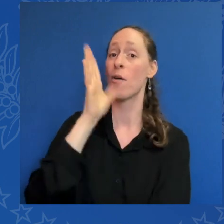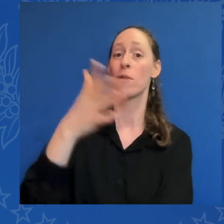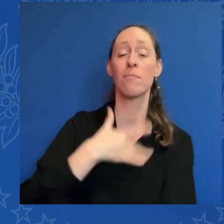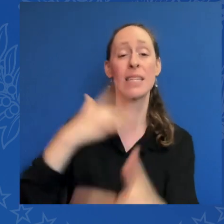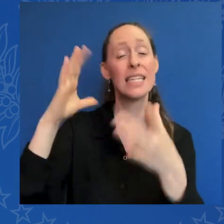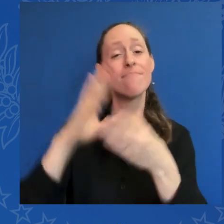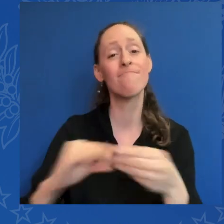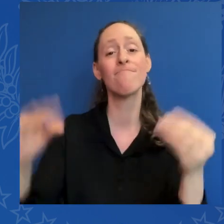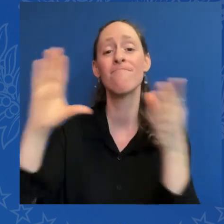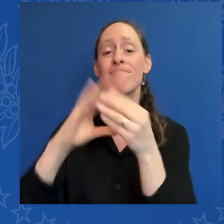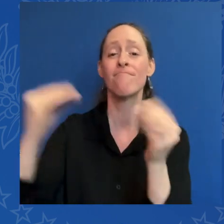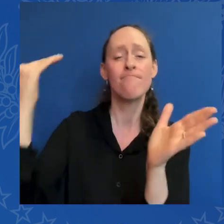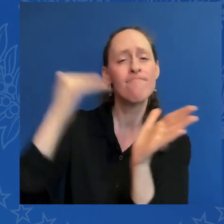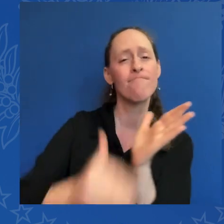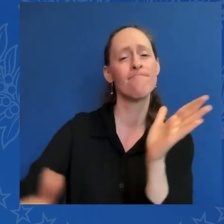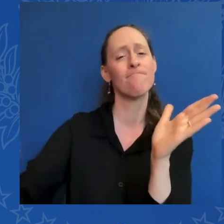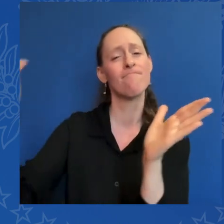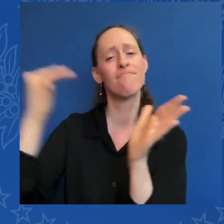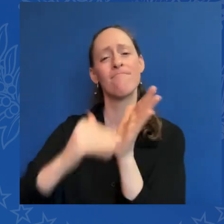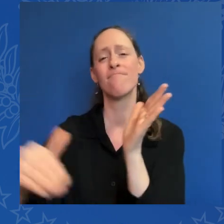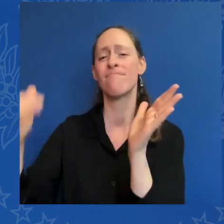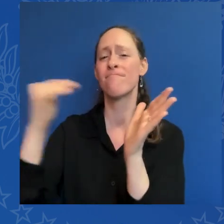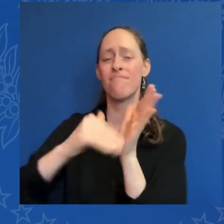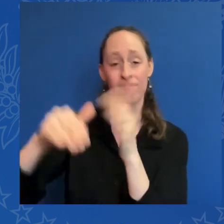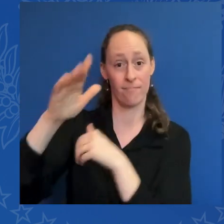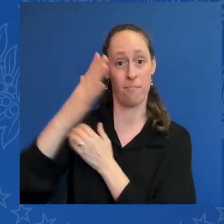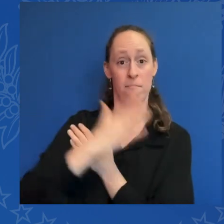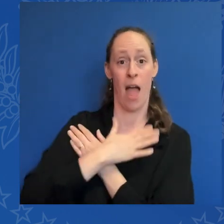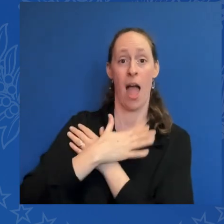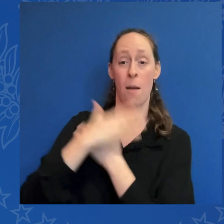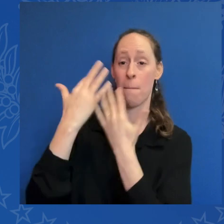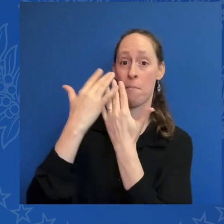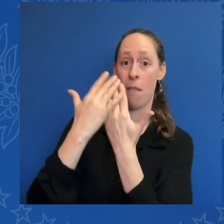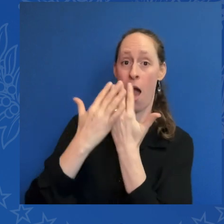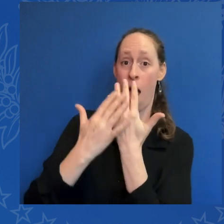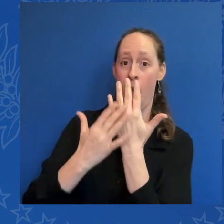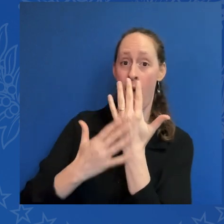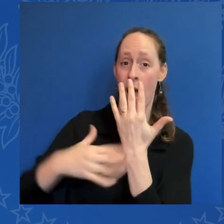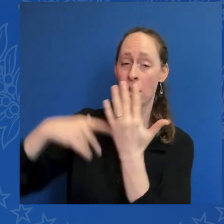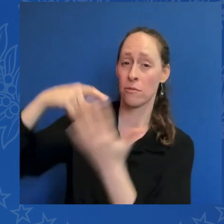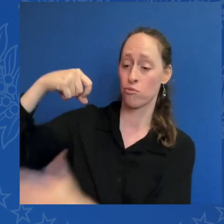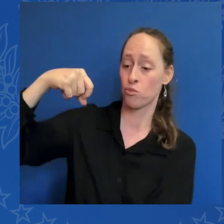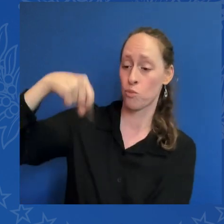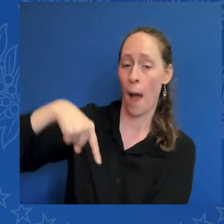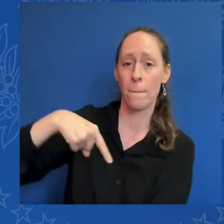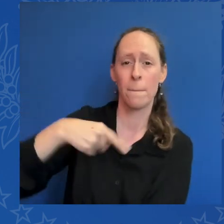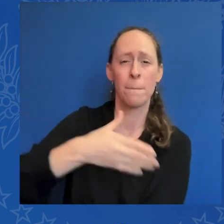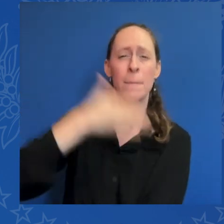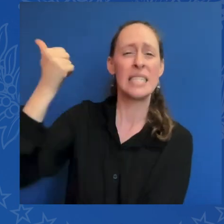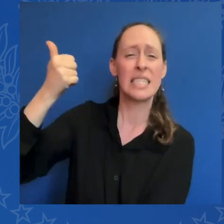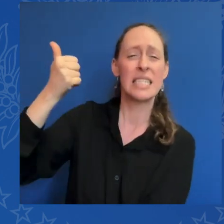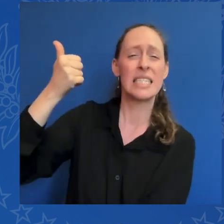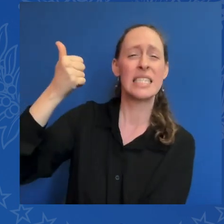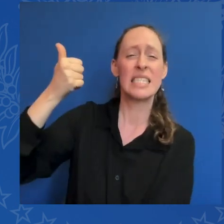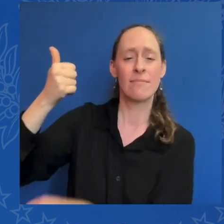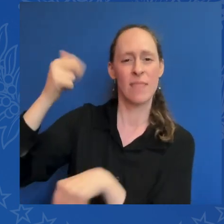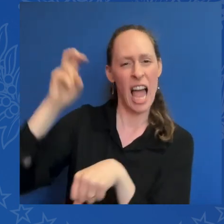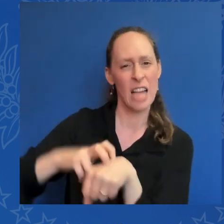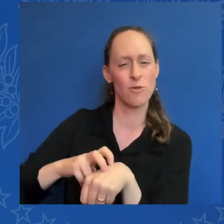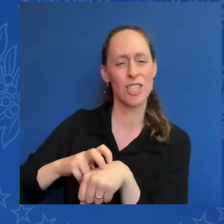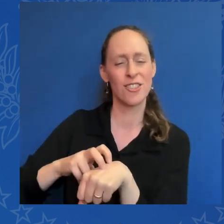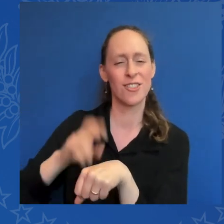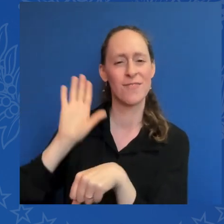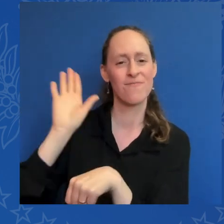I'm kidding. I'm not kidding. I'm not kidding. And he'd never been to Ireland, but he raised